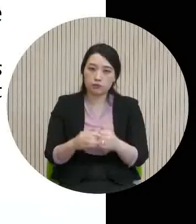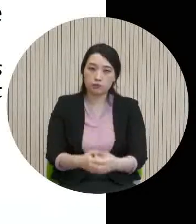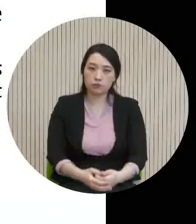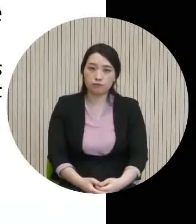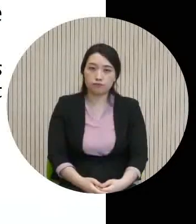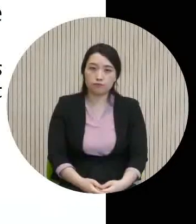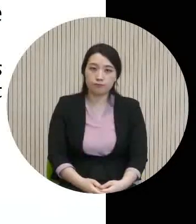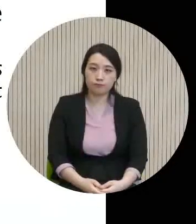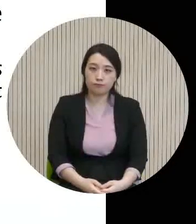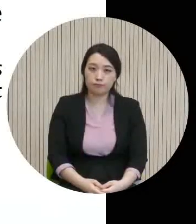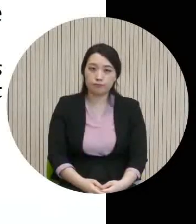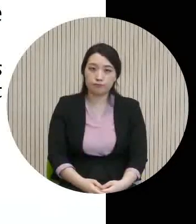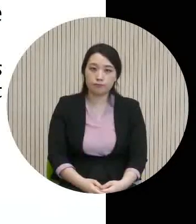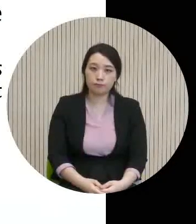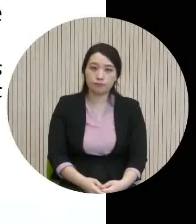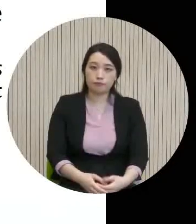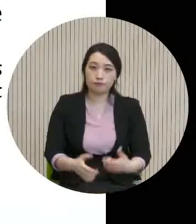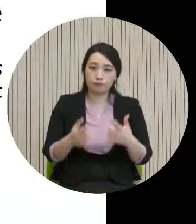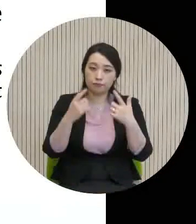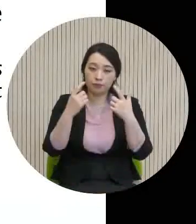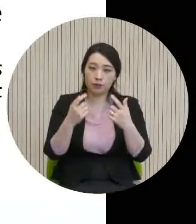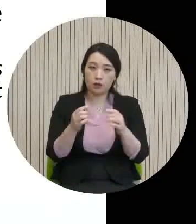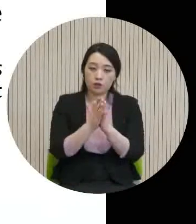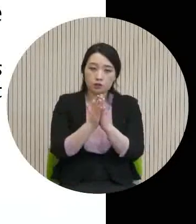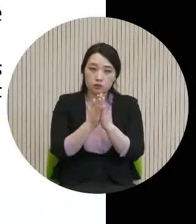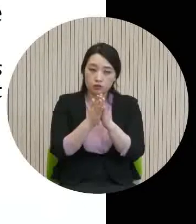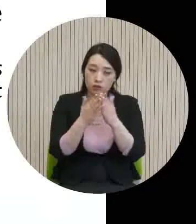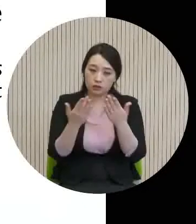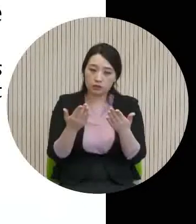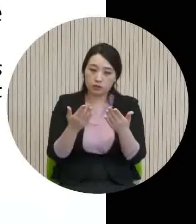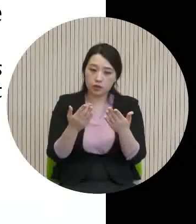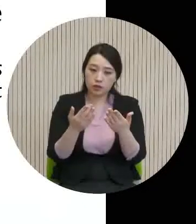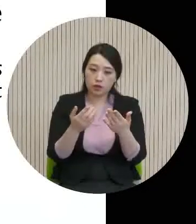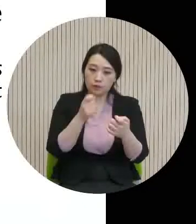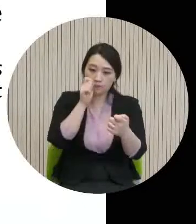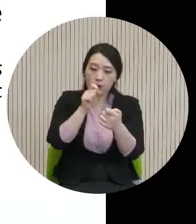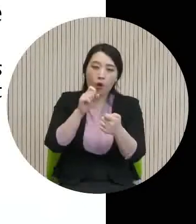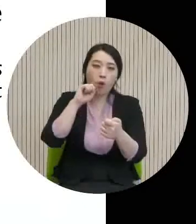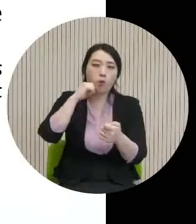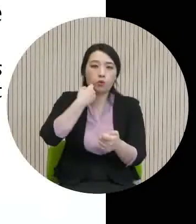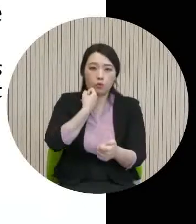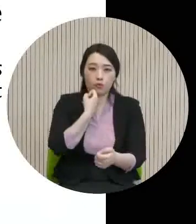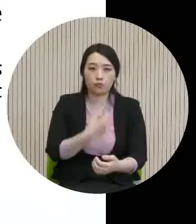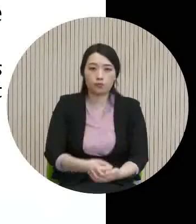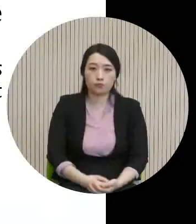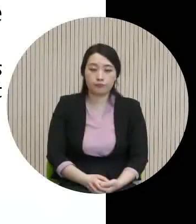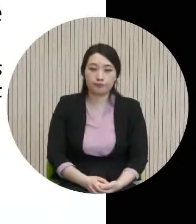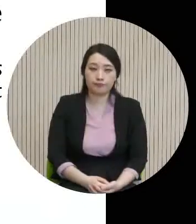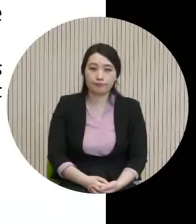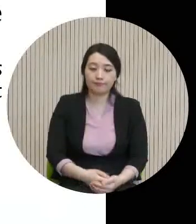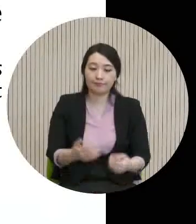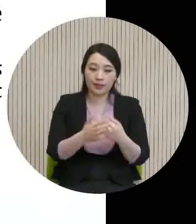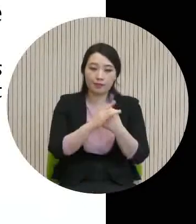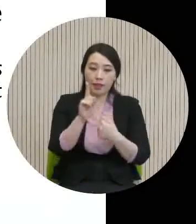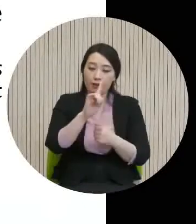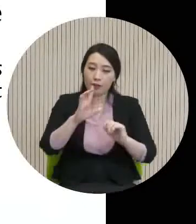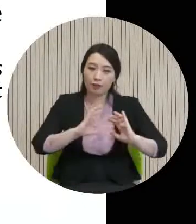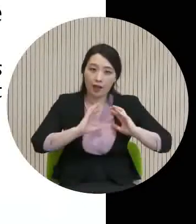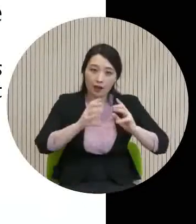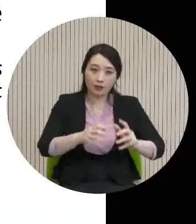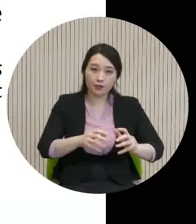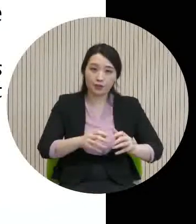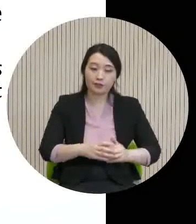hindered. And so there needs to be laws in countries that allow certain